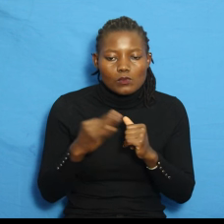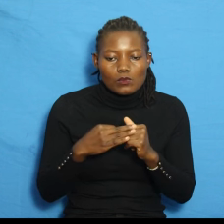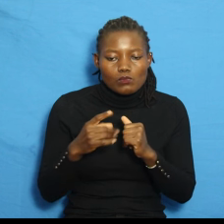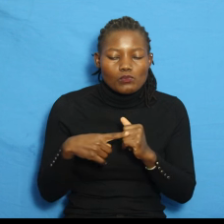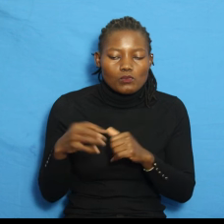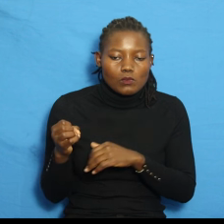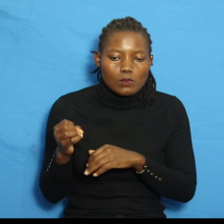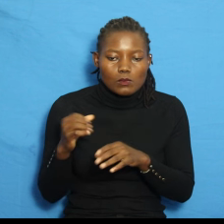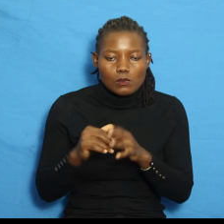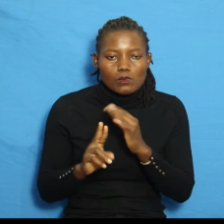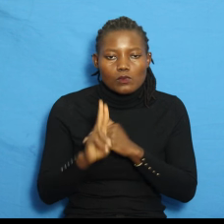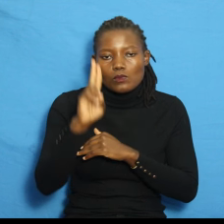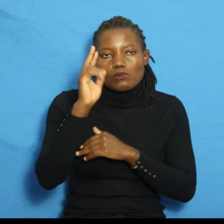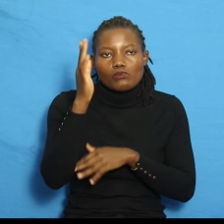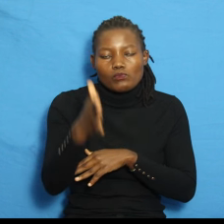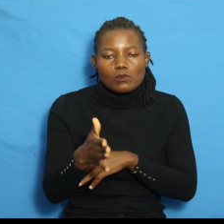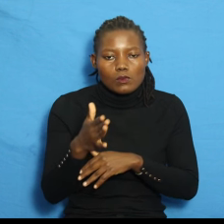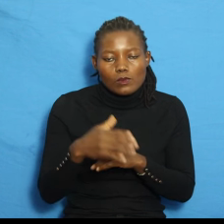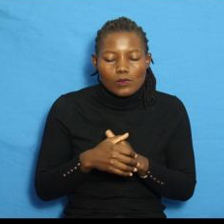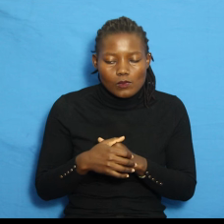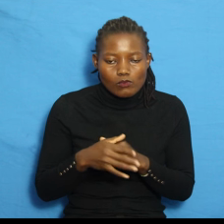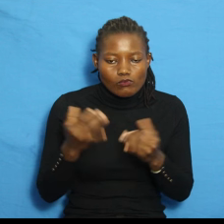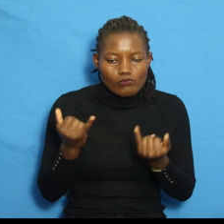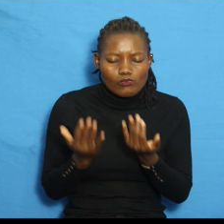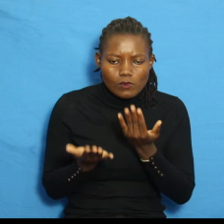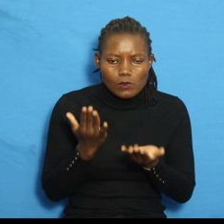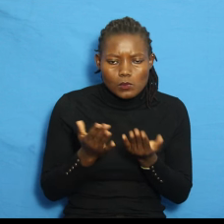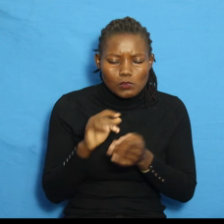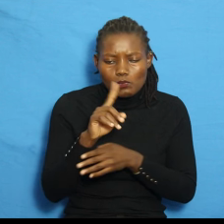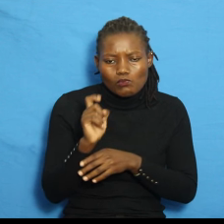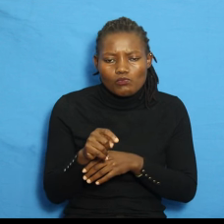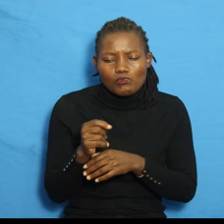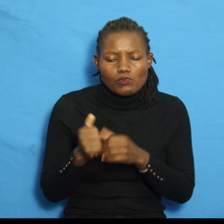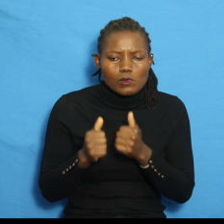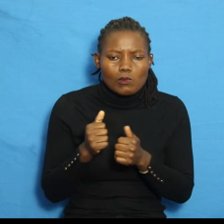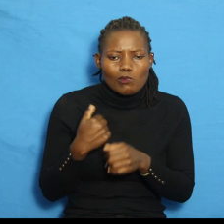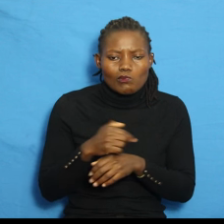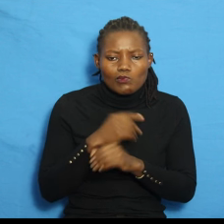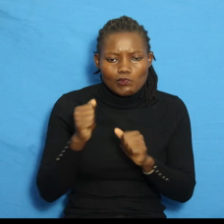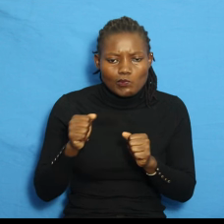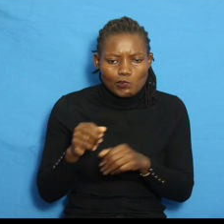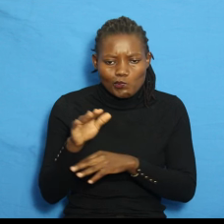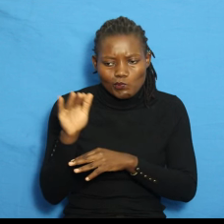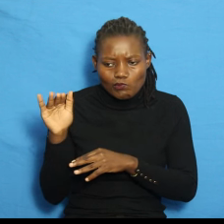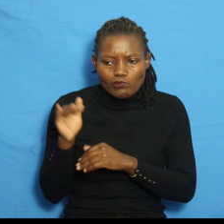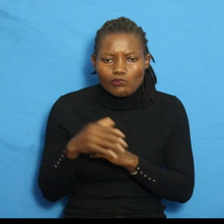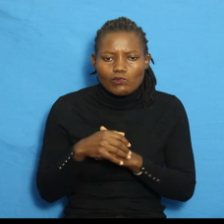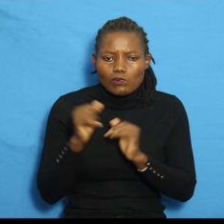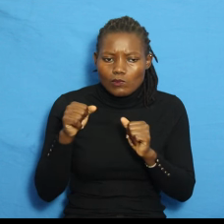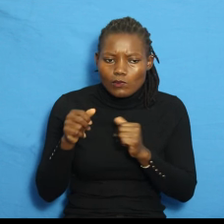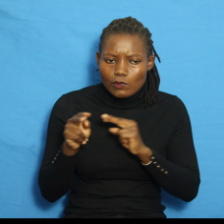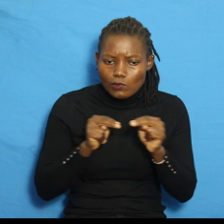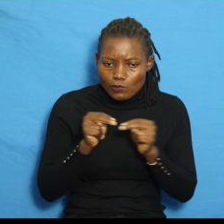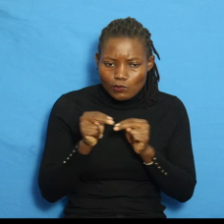is exerting a force of 960 newtons in an upward direction. Now, maybe the question